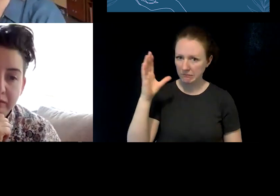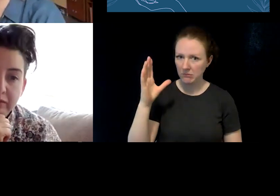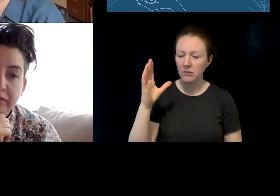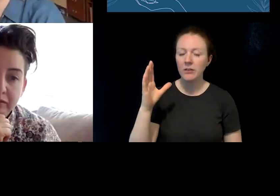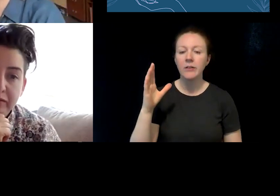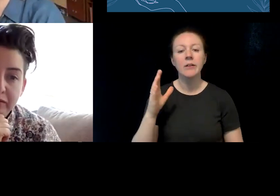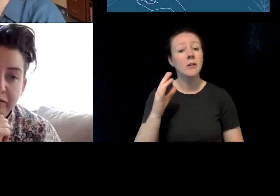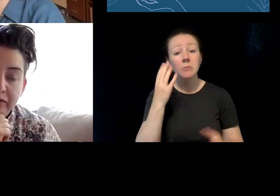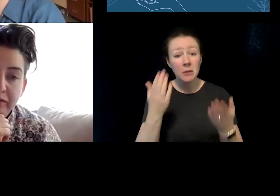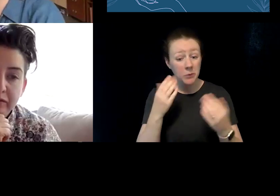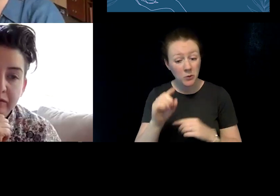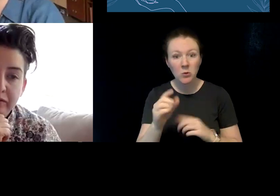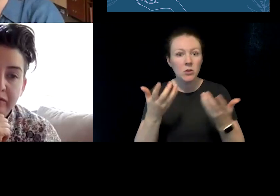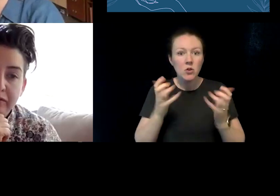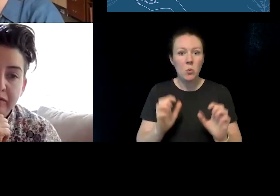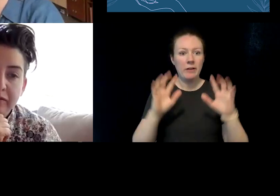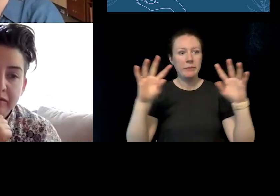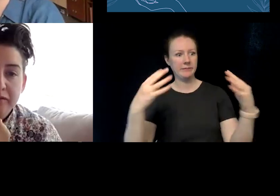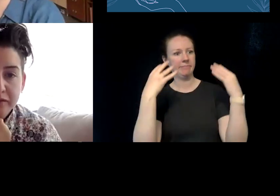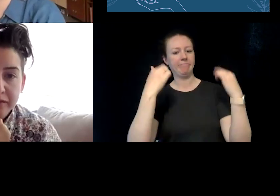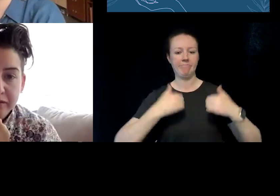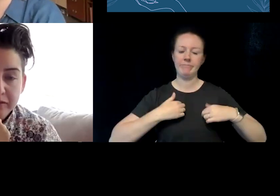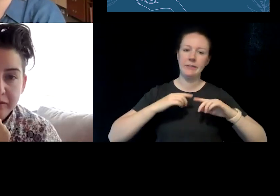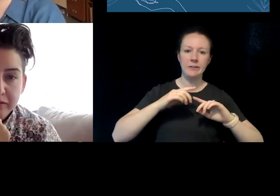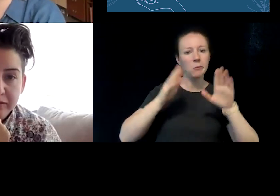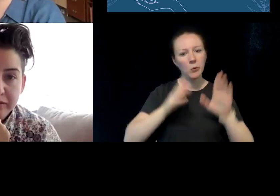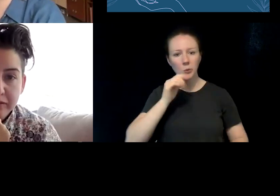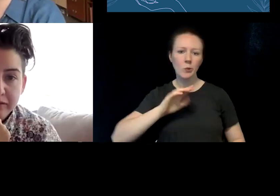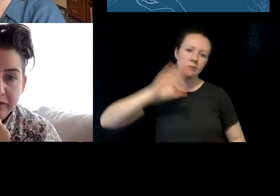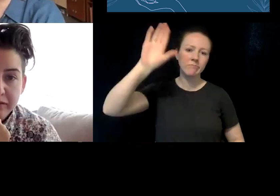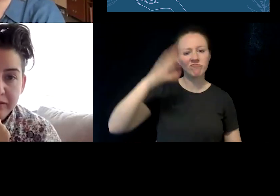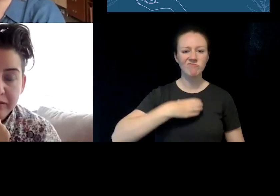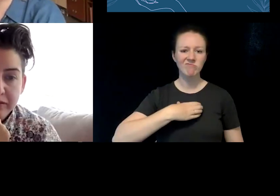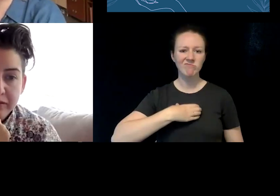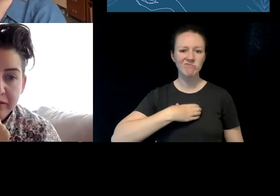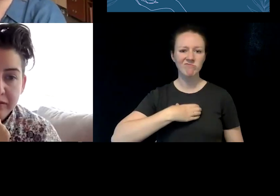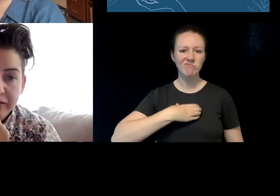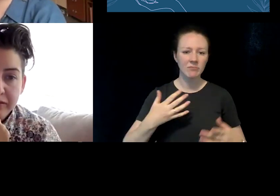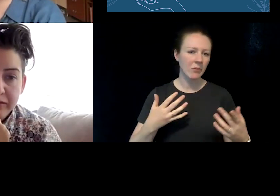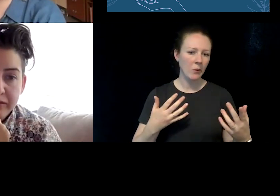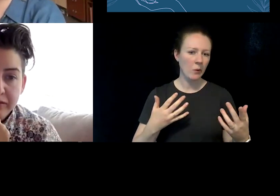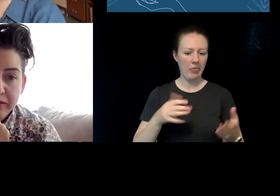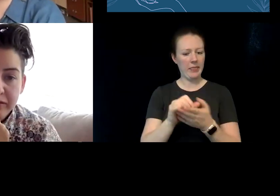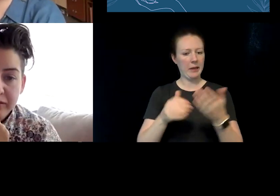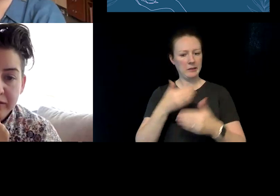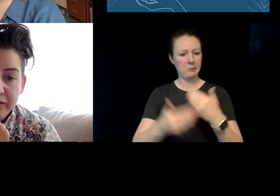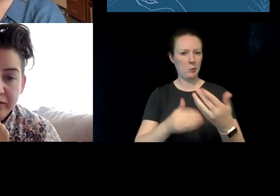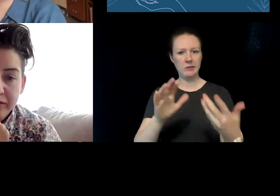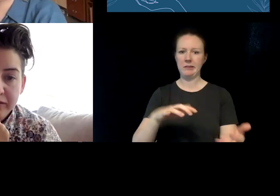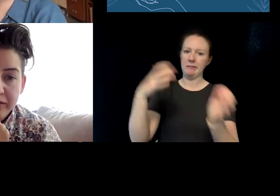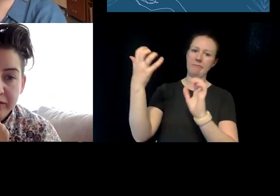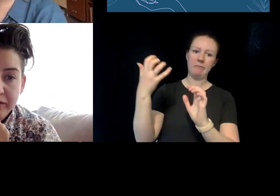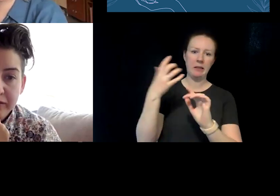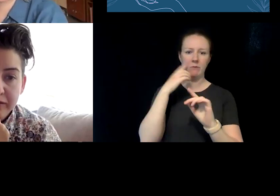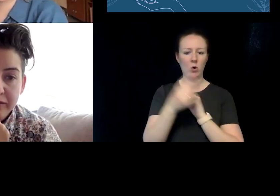spotlight on you, or to feel like you're making waves or disrupting the process, but it's